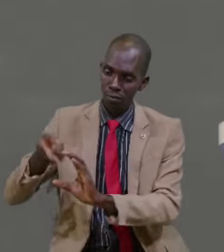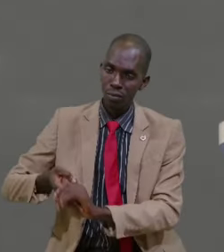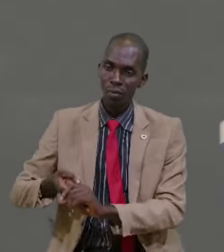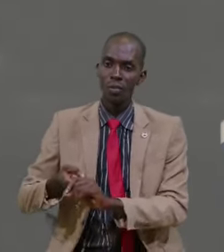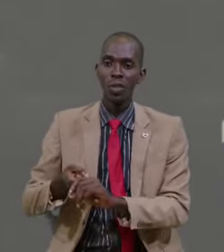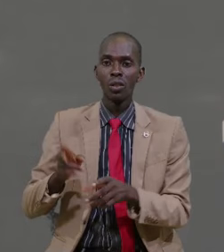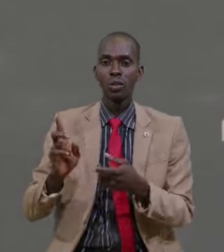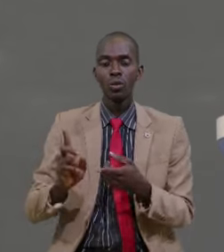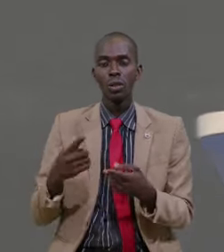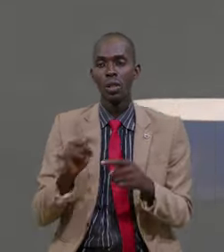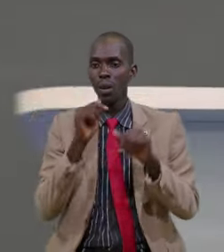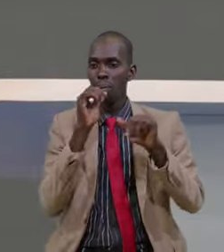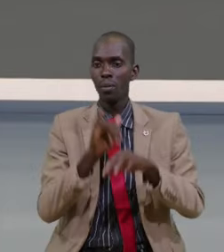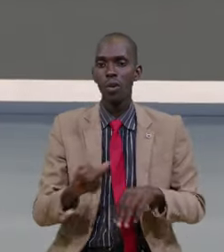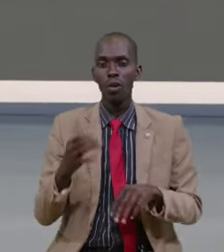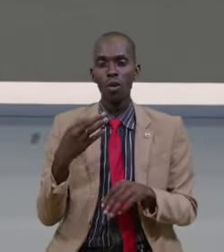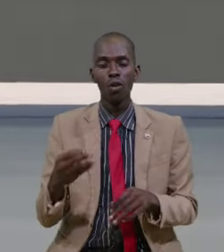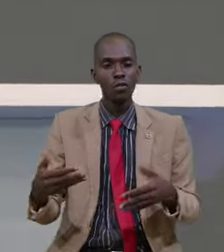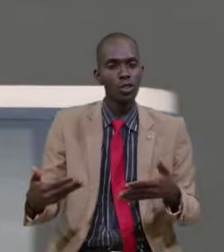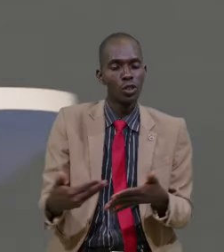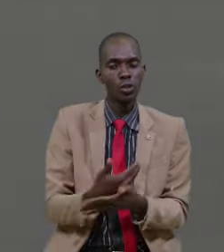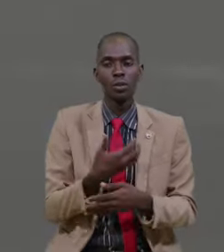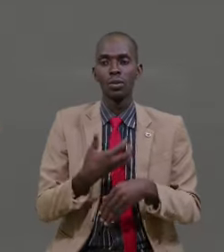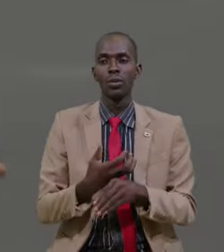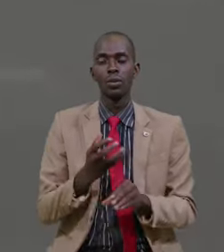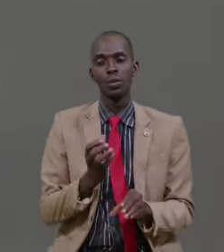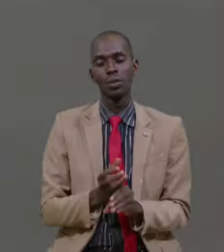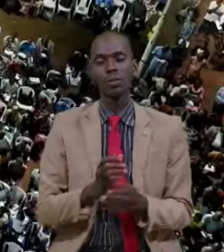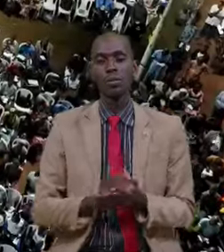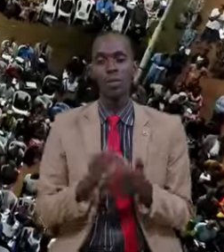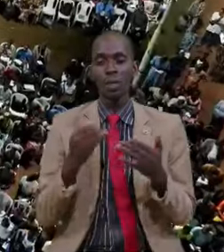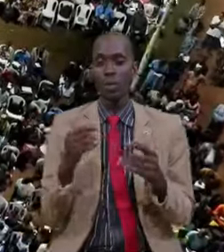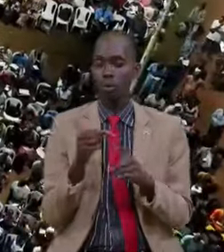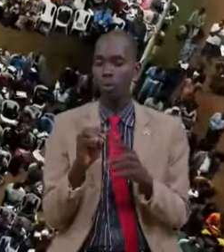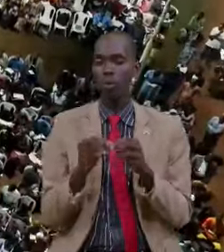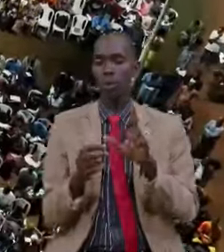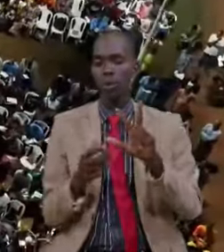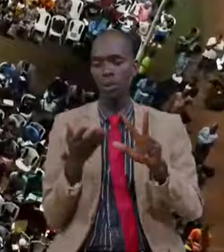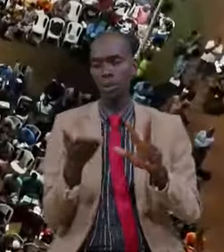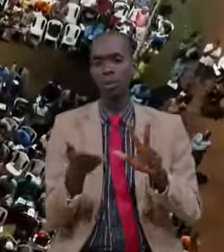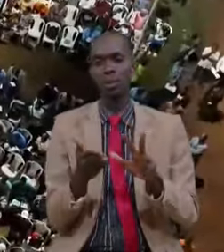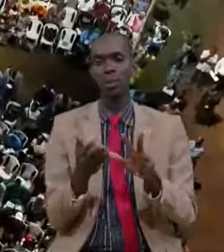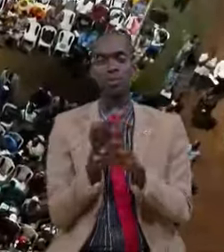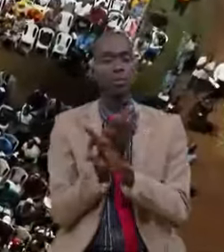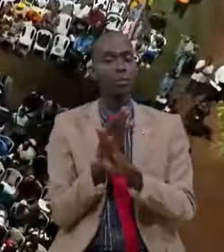the blessing of the new creation. Number three then is freedom